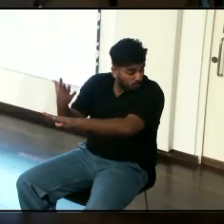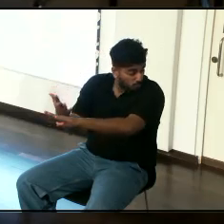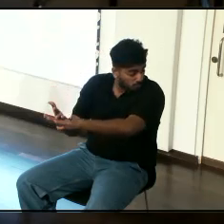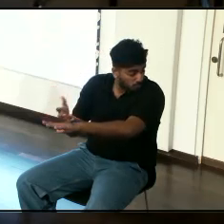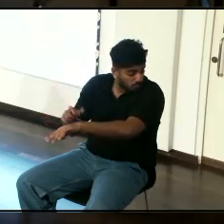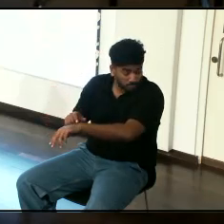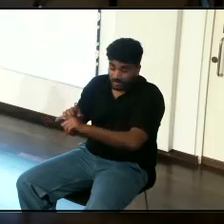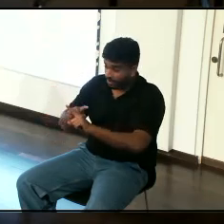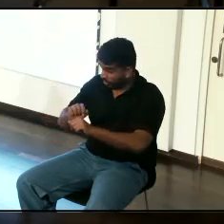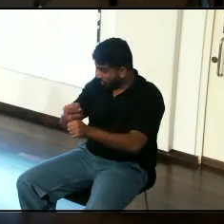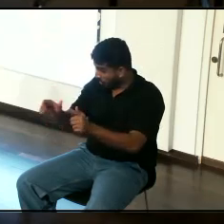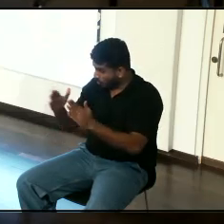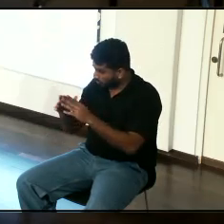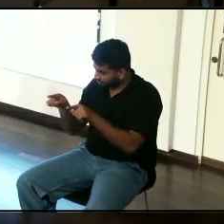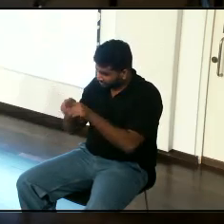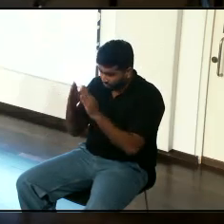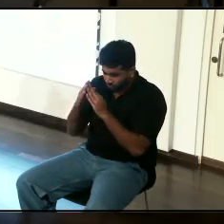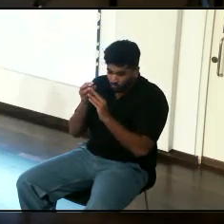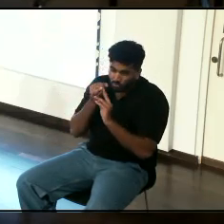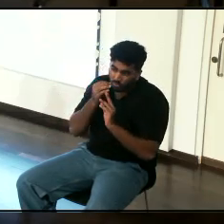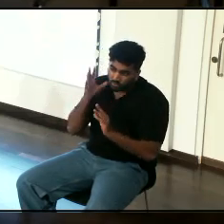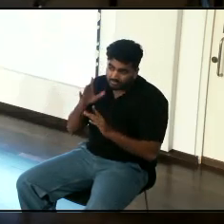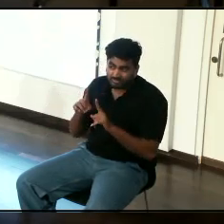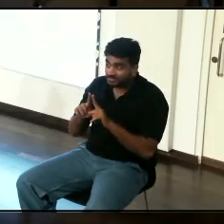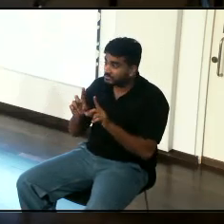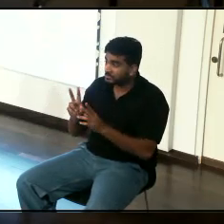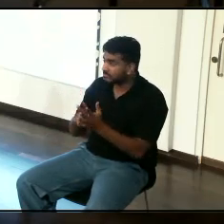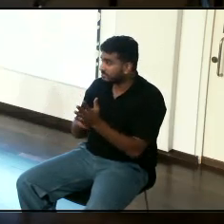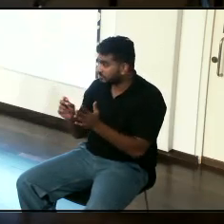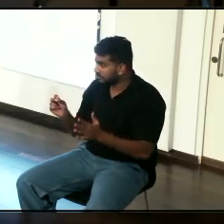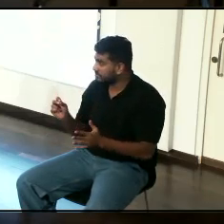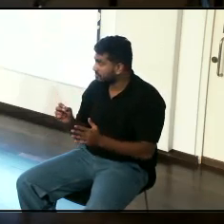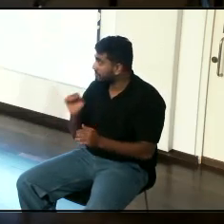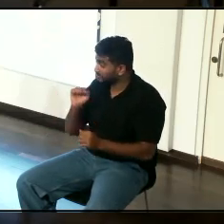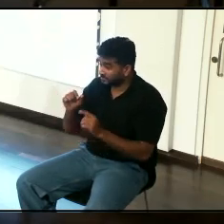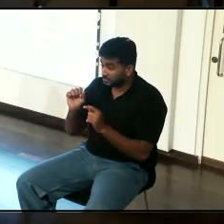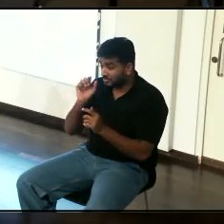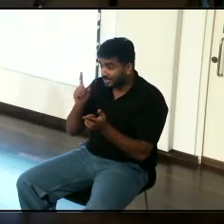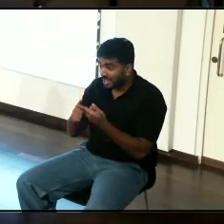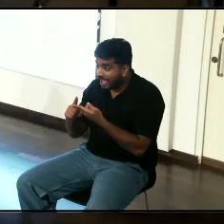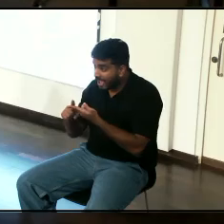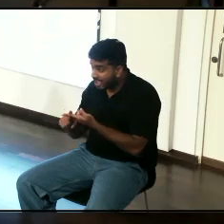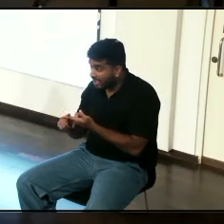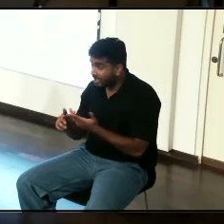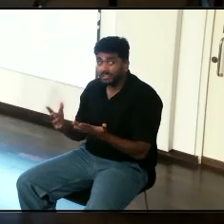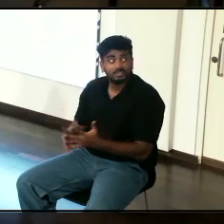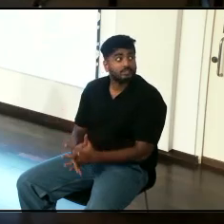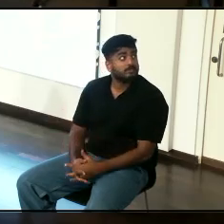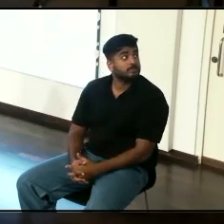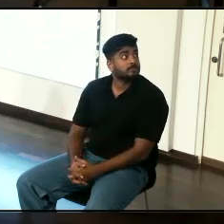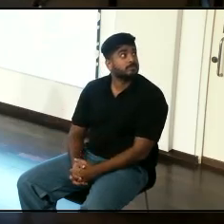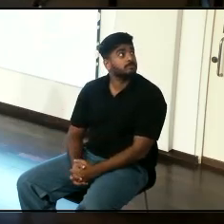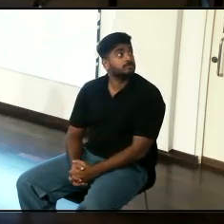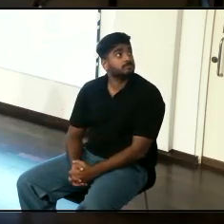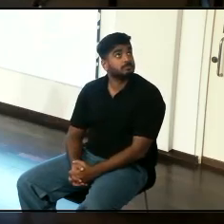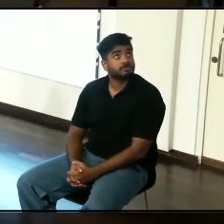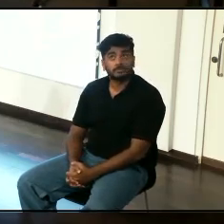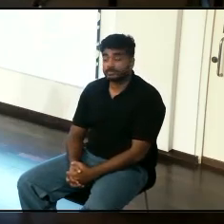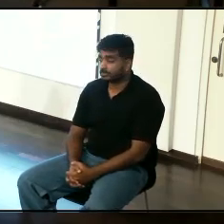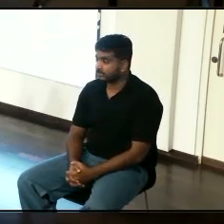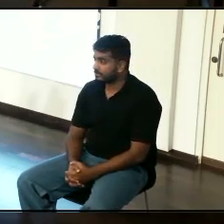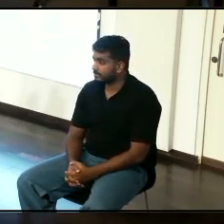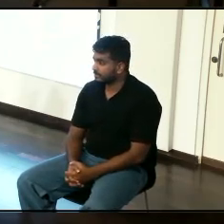that old, but they have seen all these momentous events happening, or heard from their ancestors, and